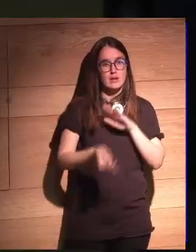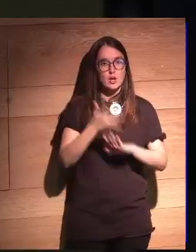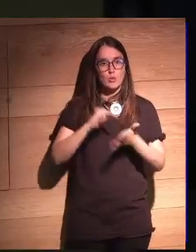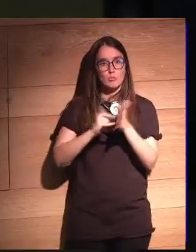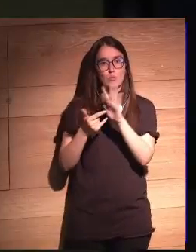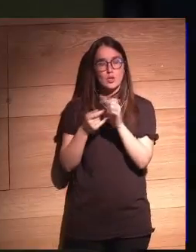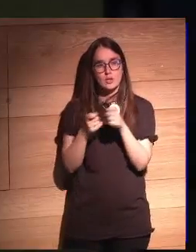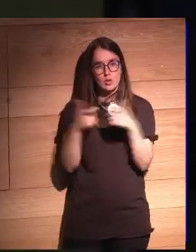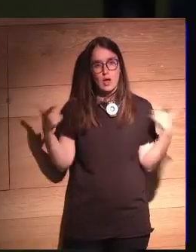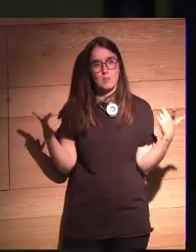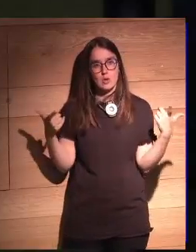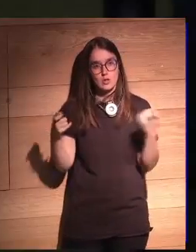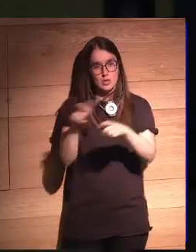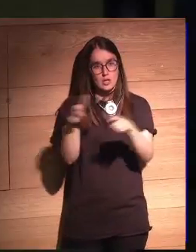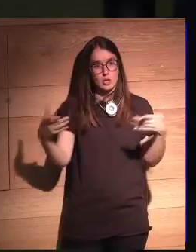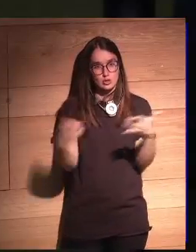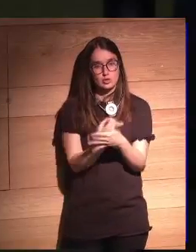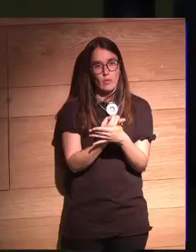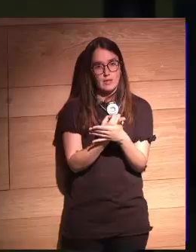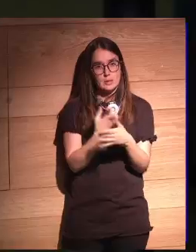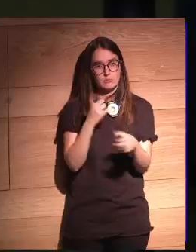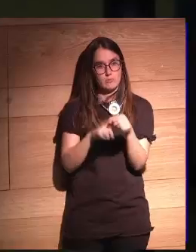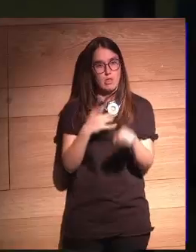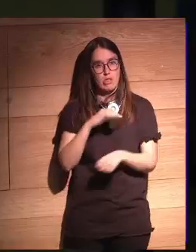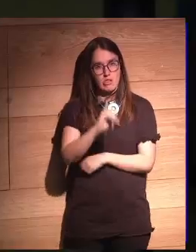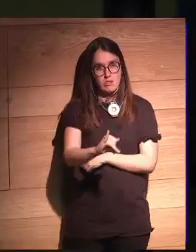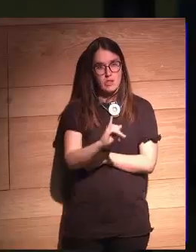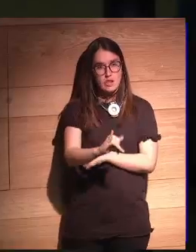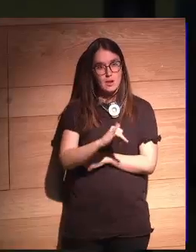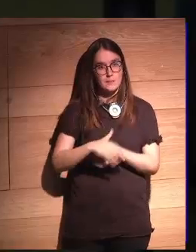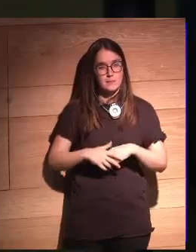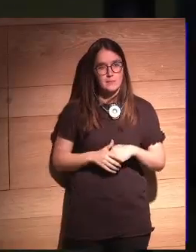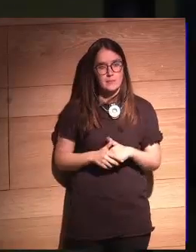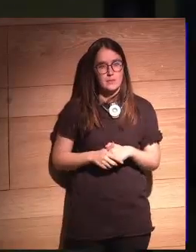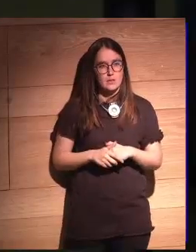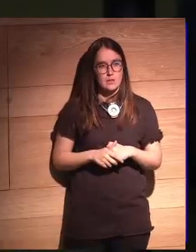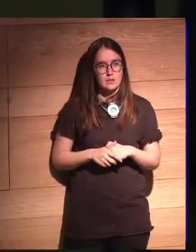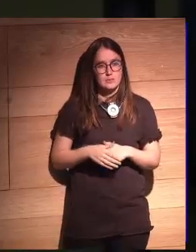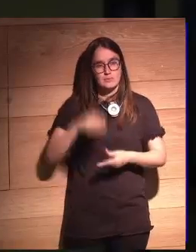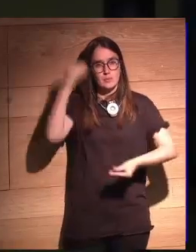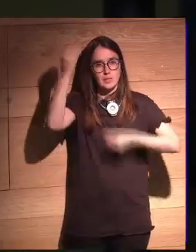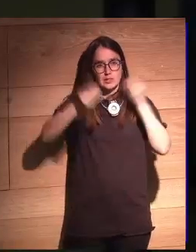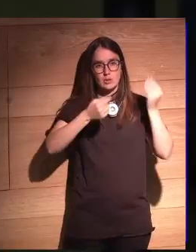would all sign up for. And as I think we've all been saying,